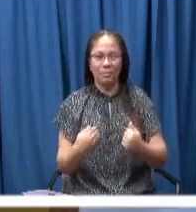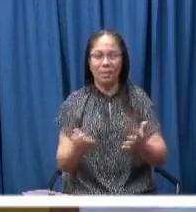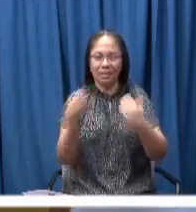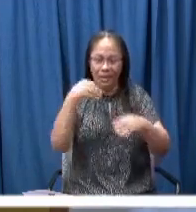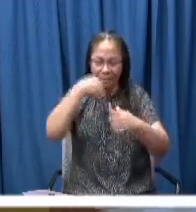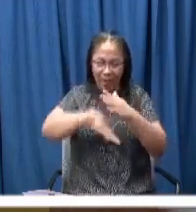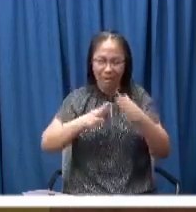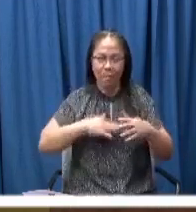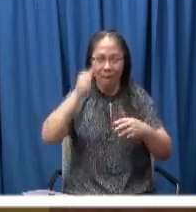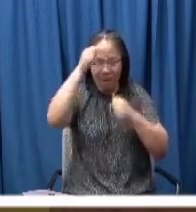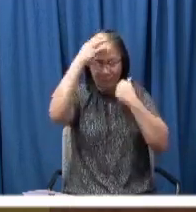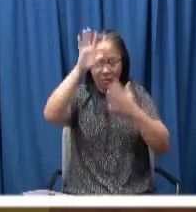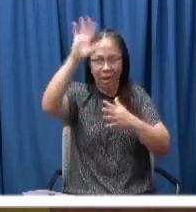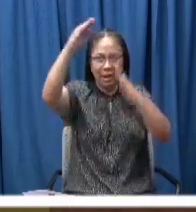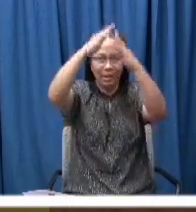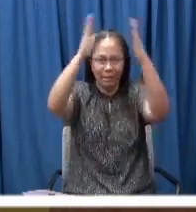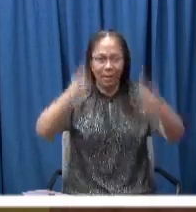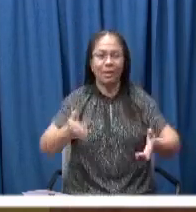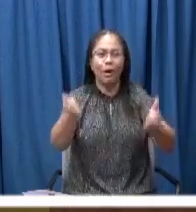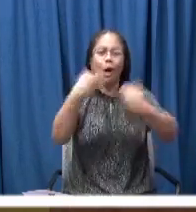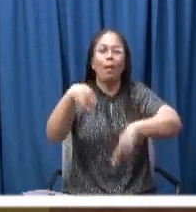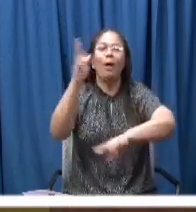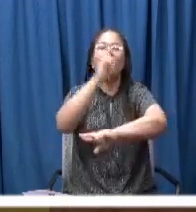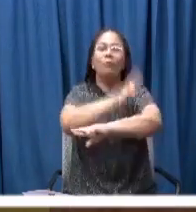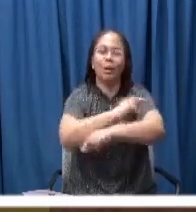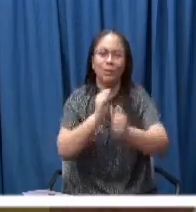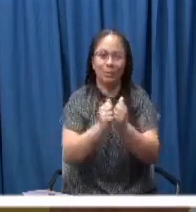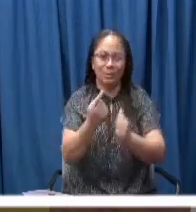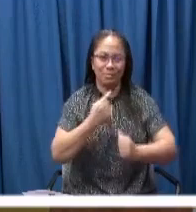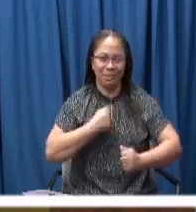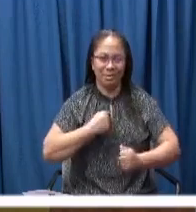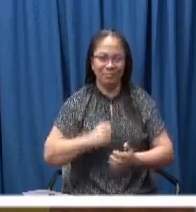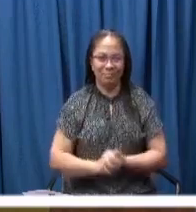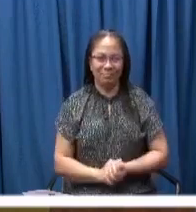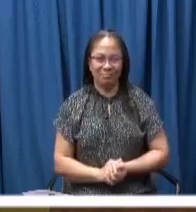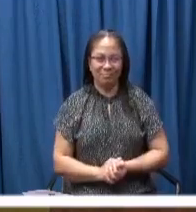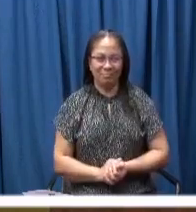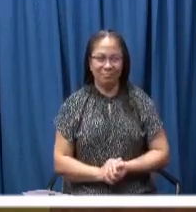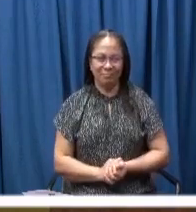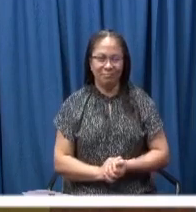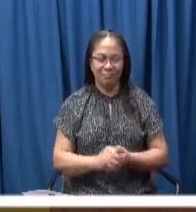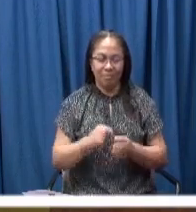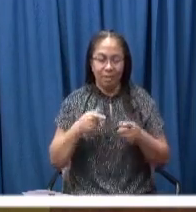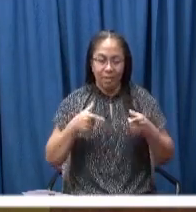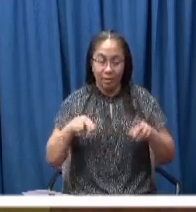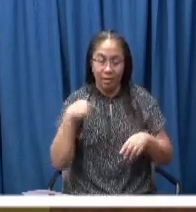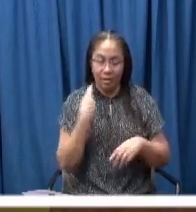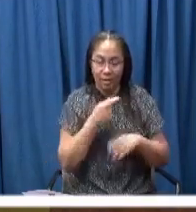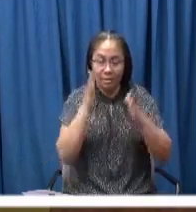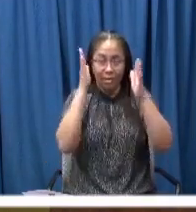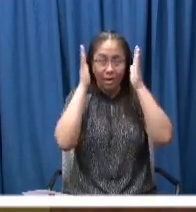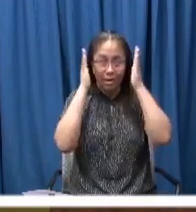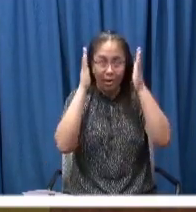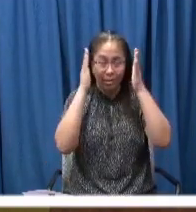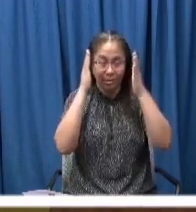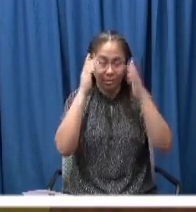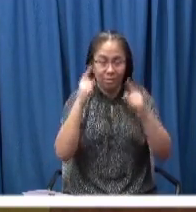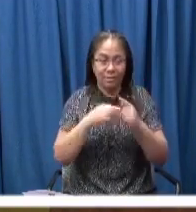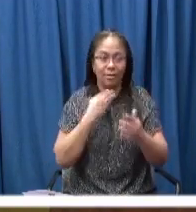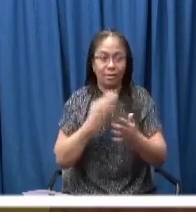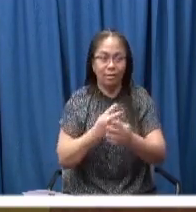into my Father's house. Come and rest for a while with me. Let us listen to the Good